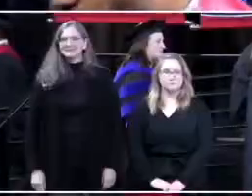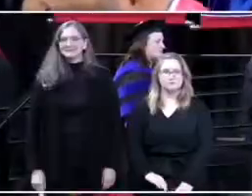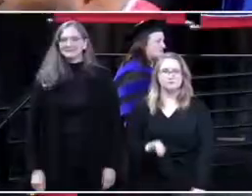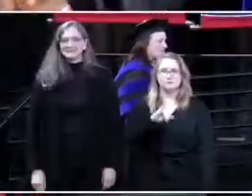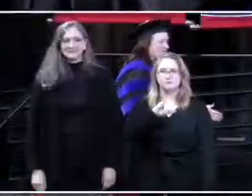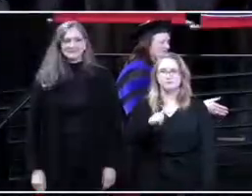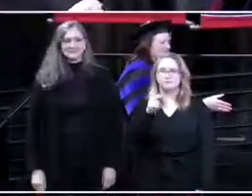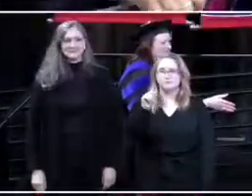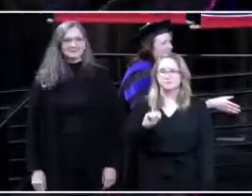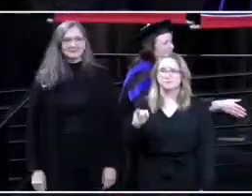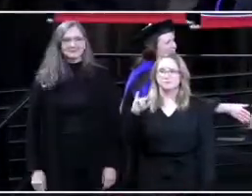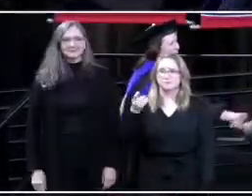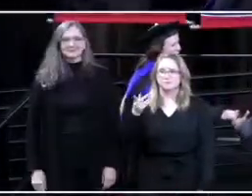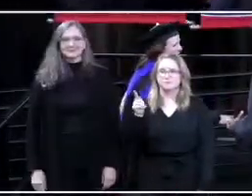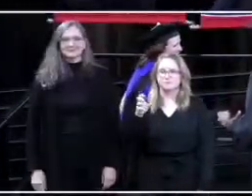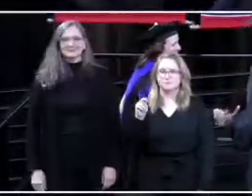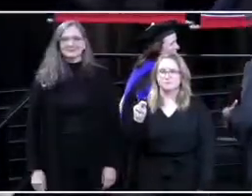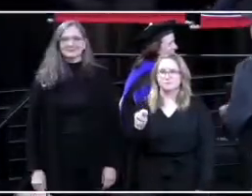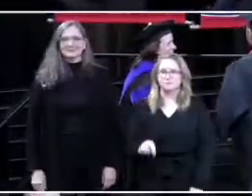Joshua Thomas Jackson.